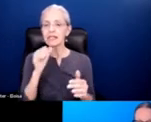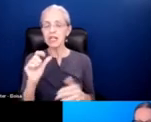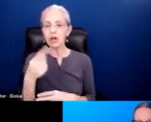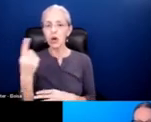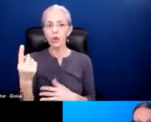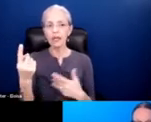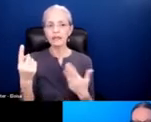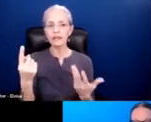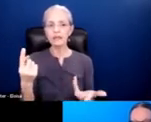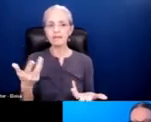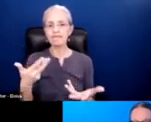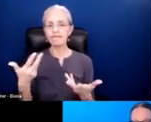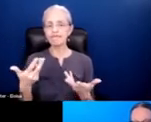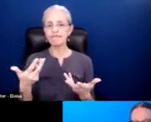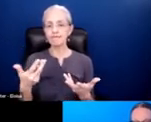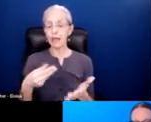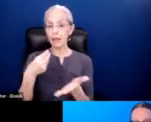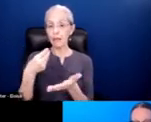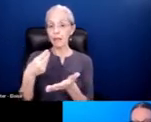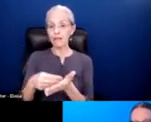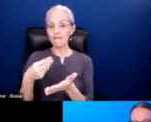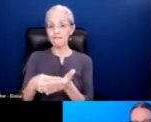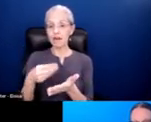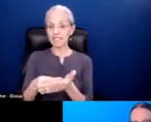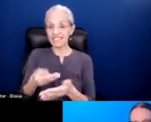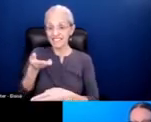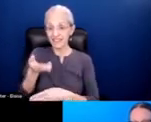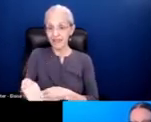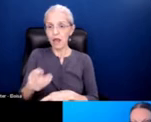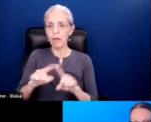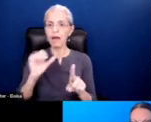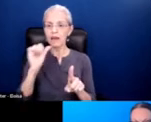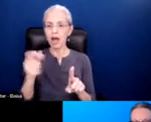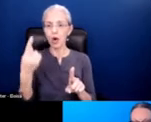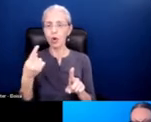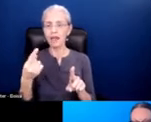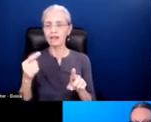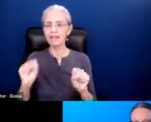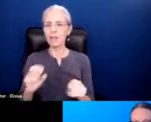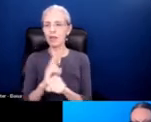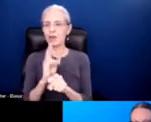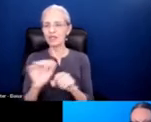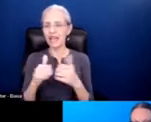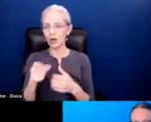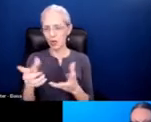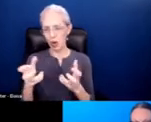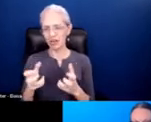always, you know, the money, the funding's there, but it's not always able to be used in the ways that you want to use